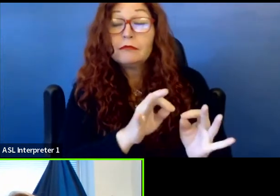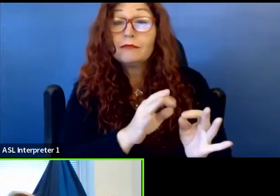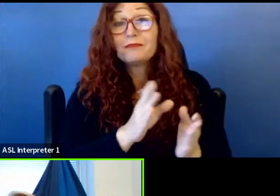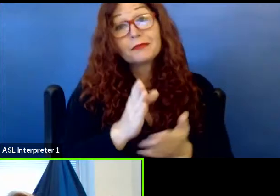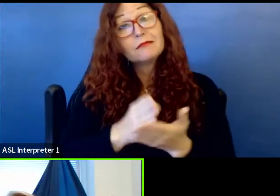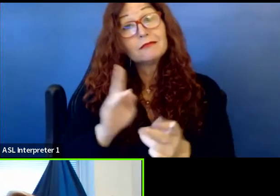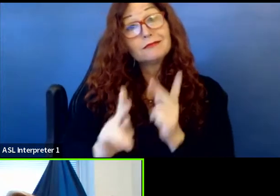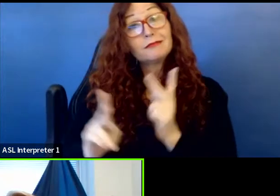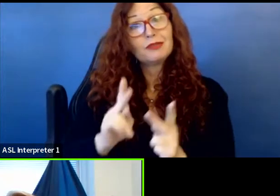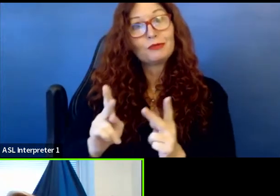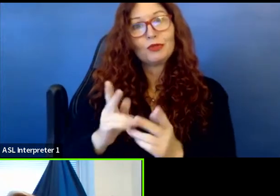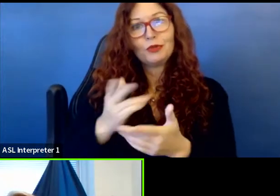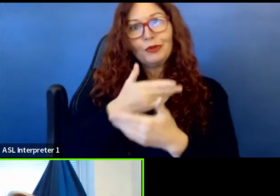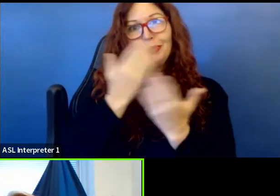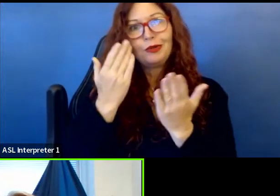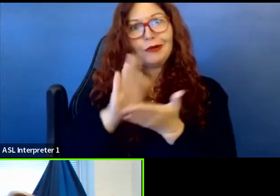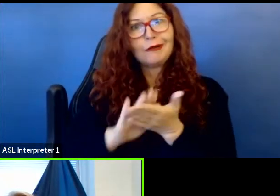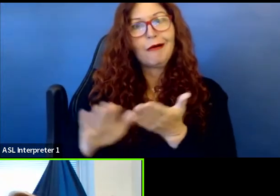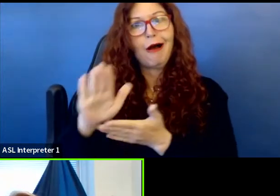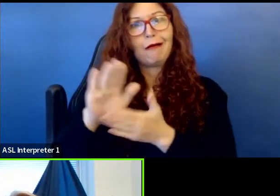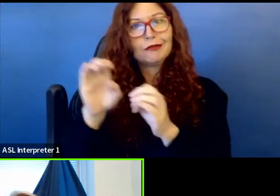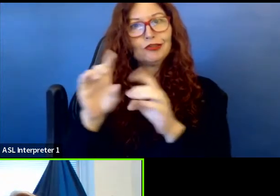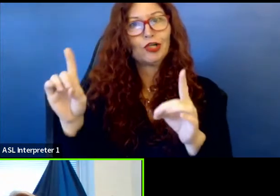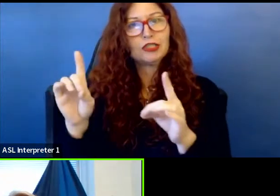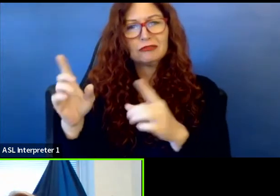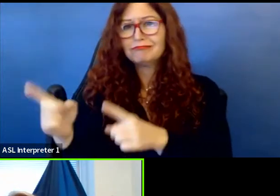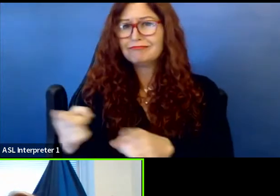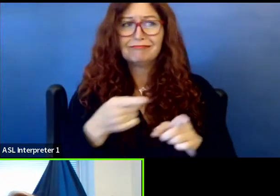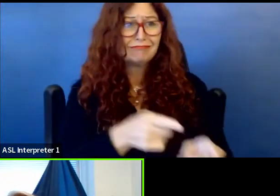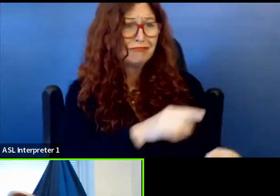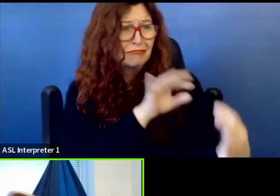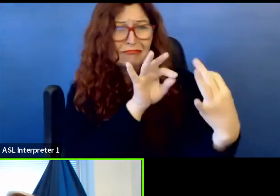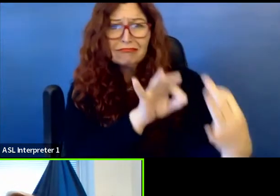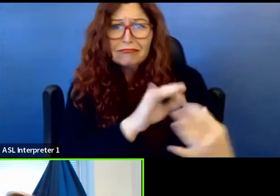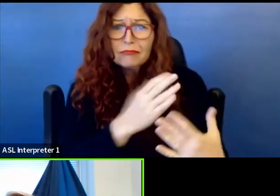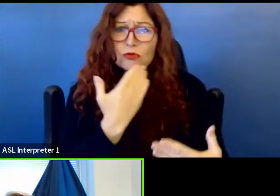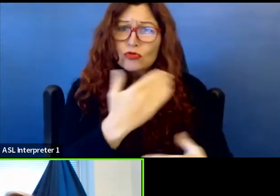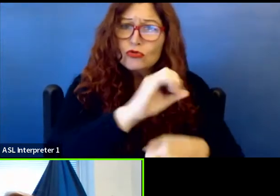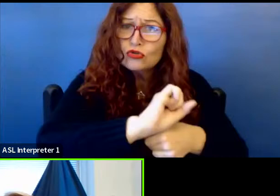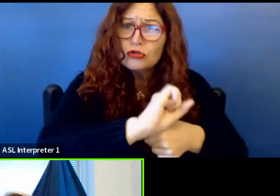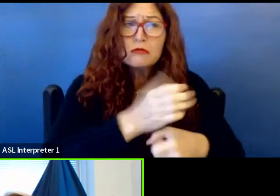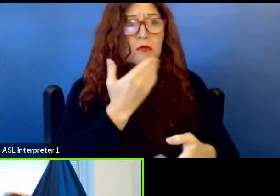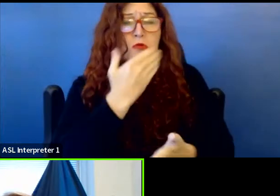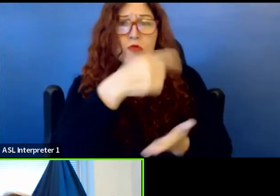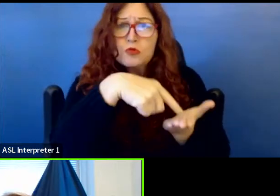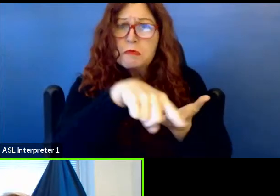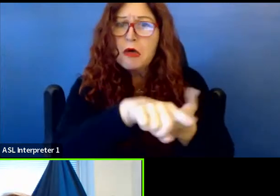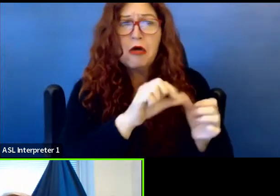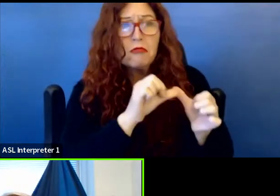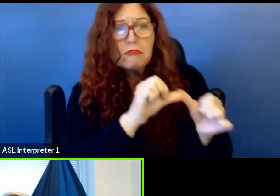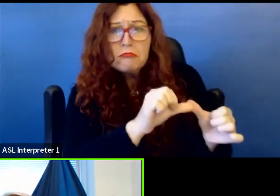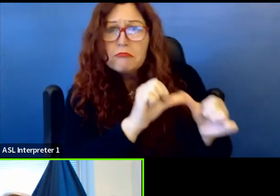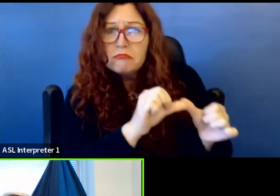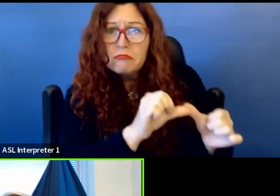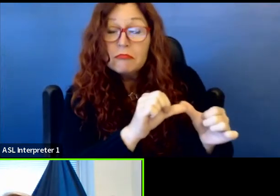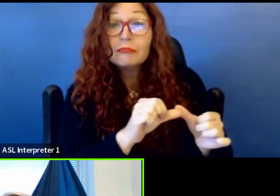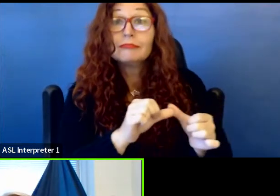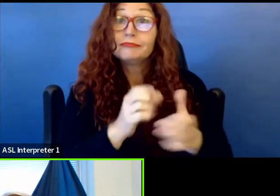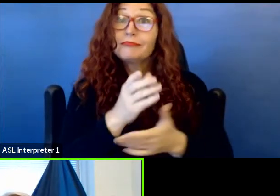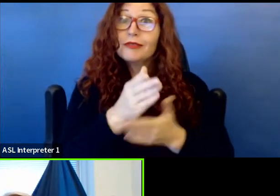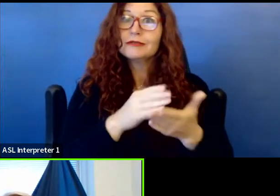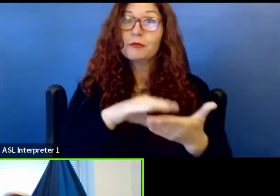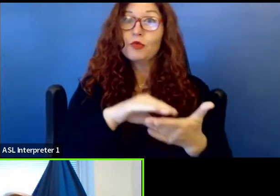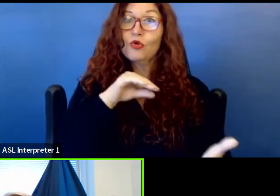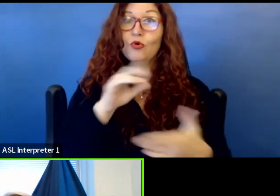incubator for a number of small businesses many construction business owners started their careers in an entry-level role on a job site these